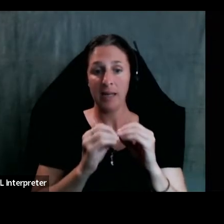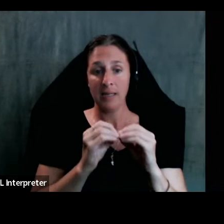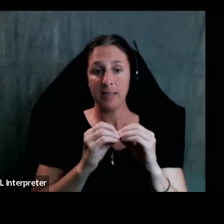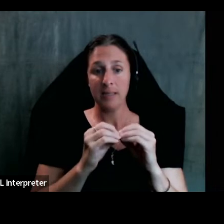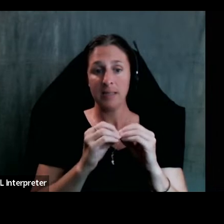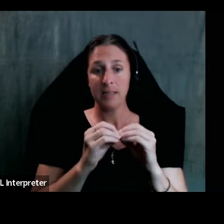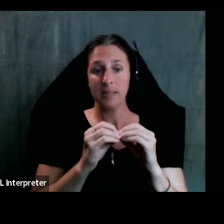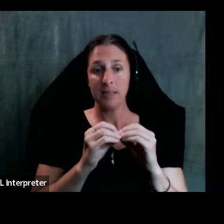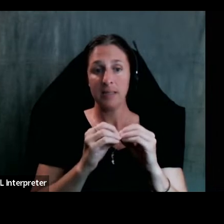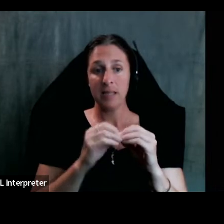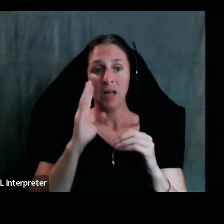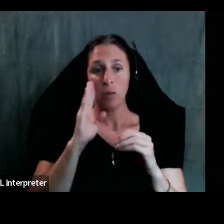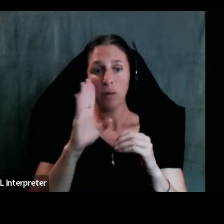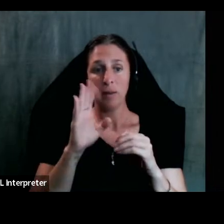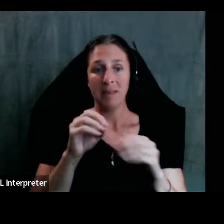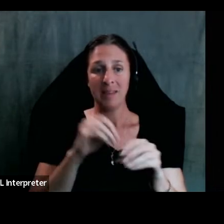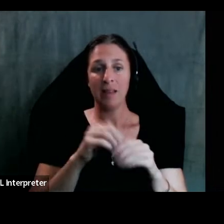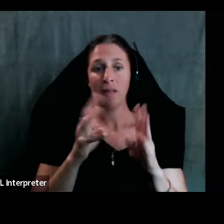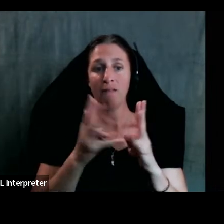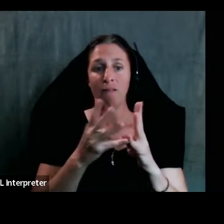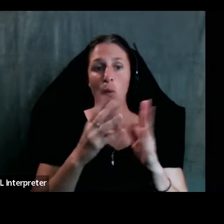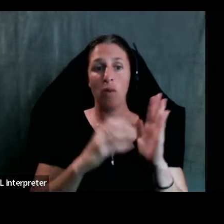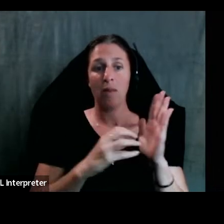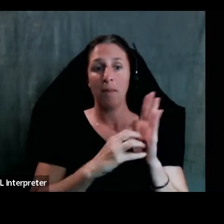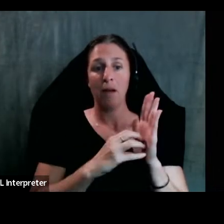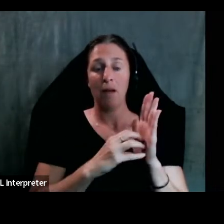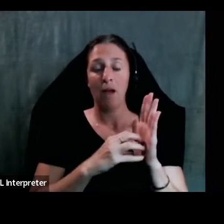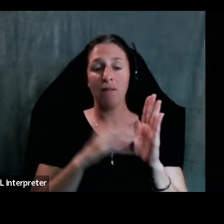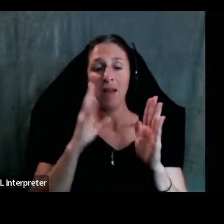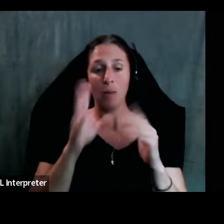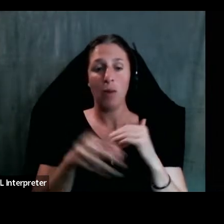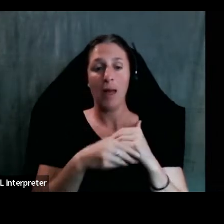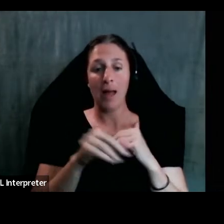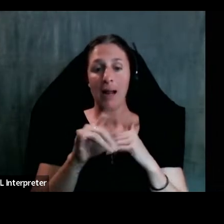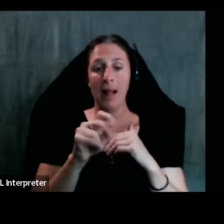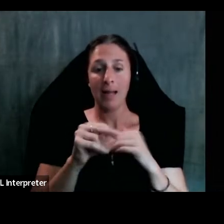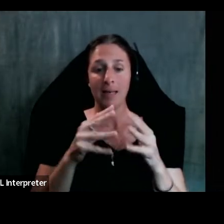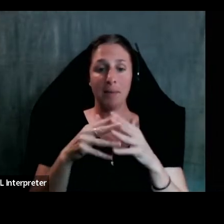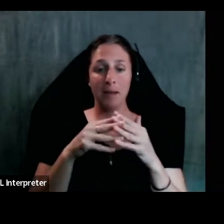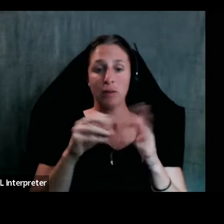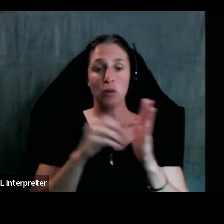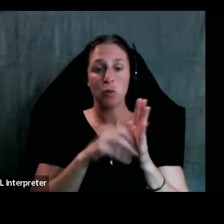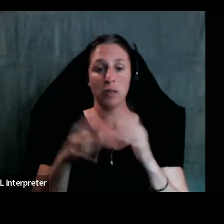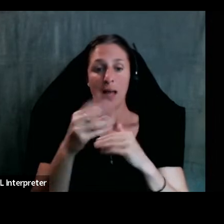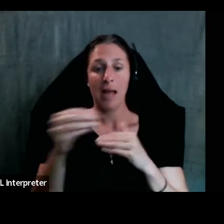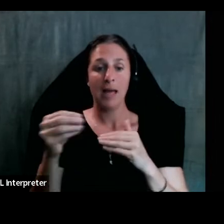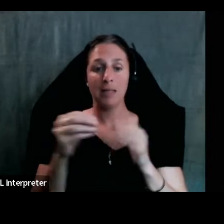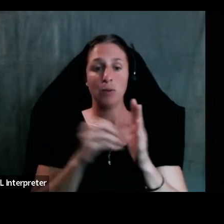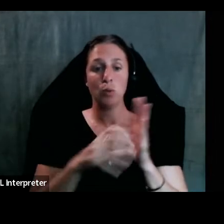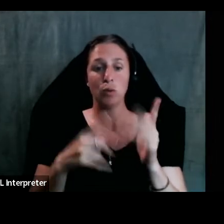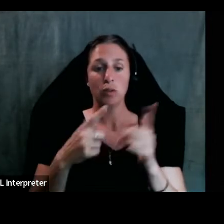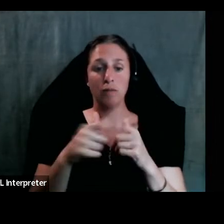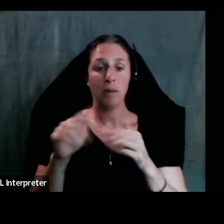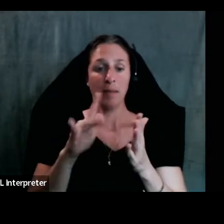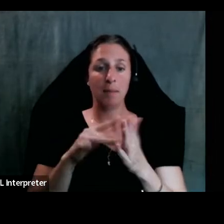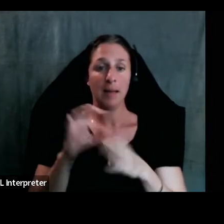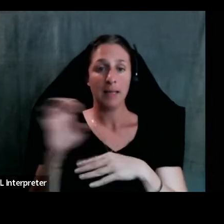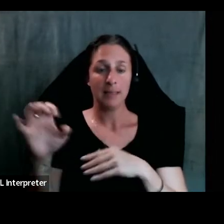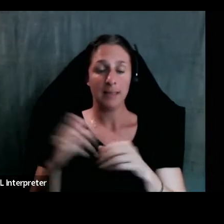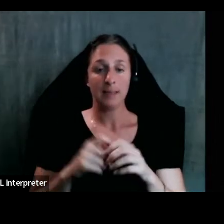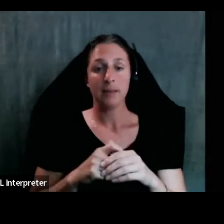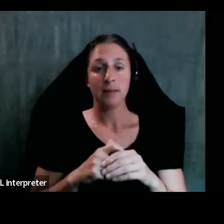in the 1, 2, 3, 4th paragraph where I'll add Latin American students and students from the Middle East.